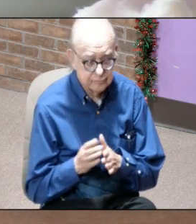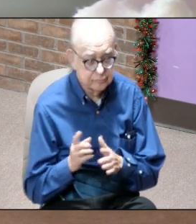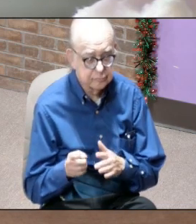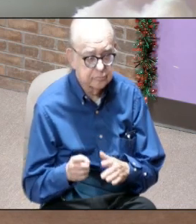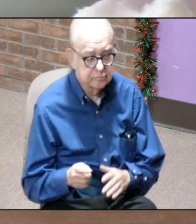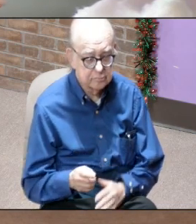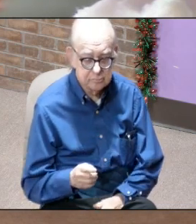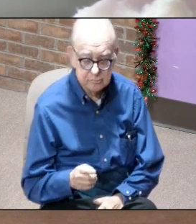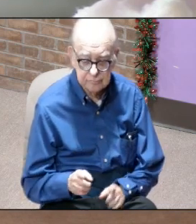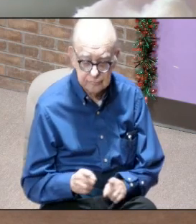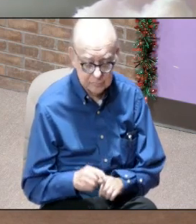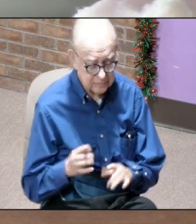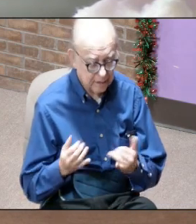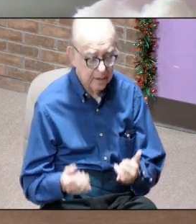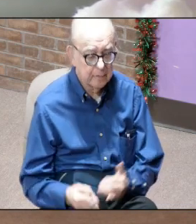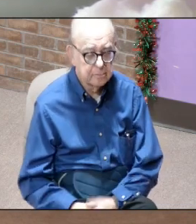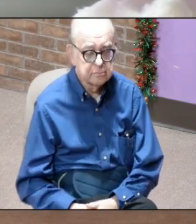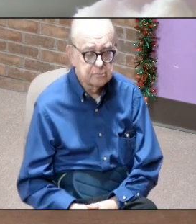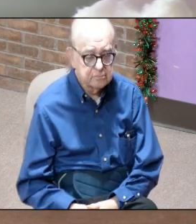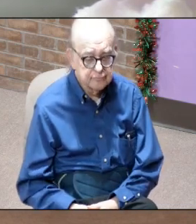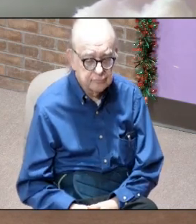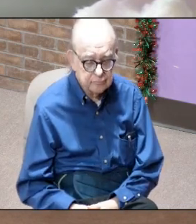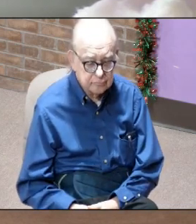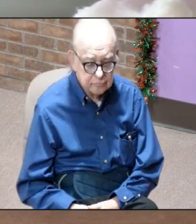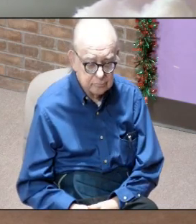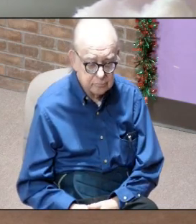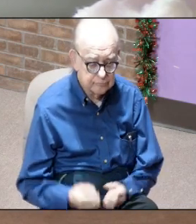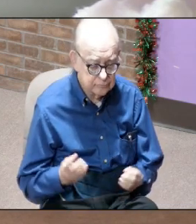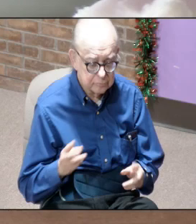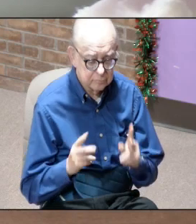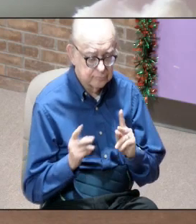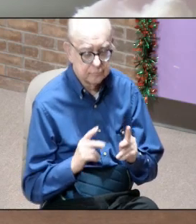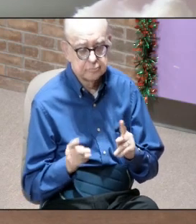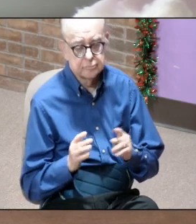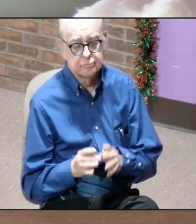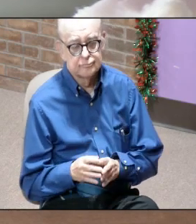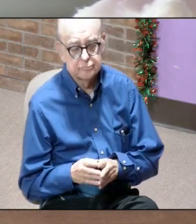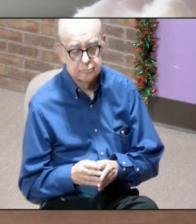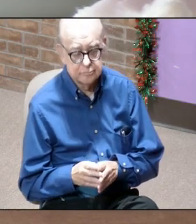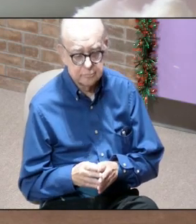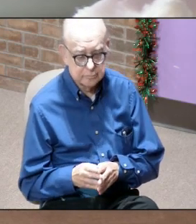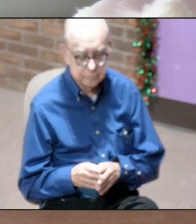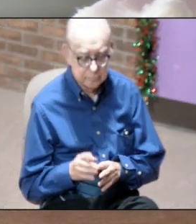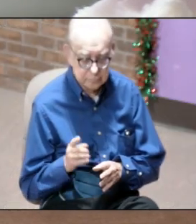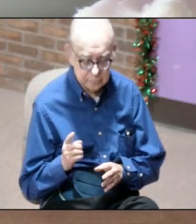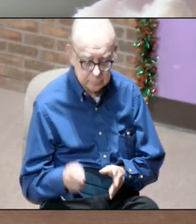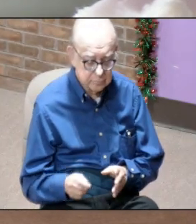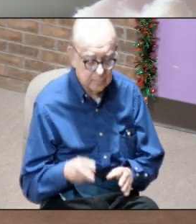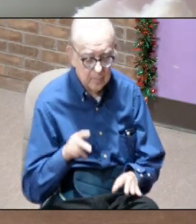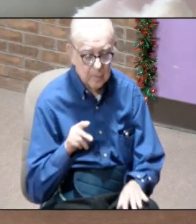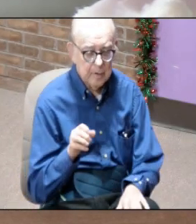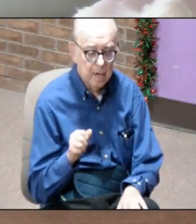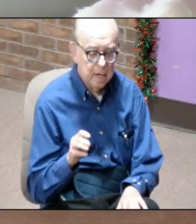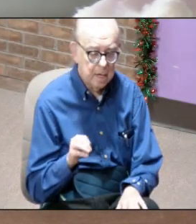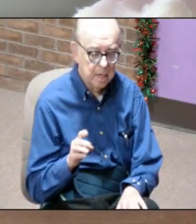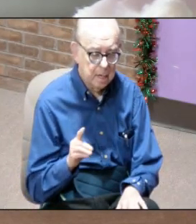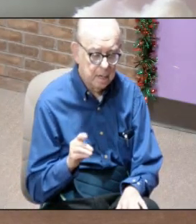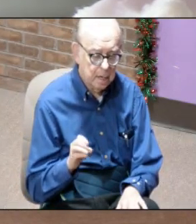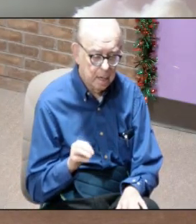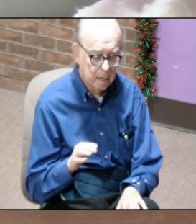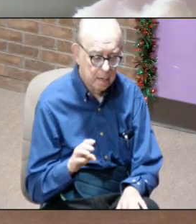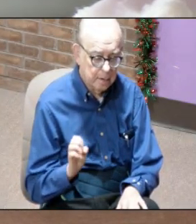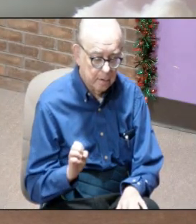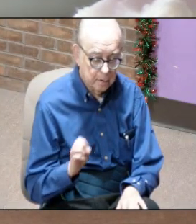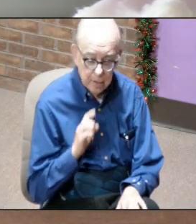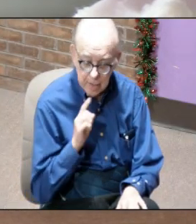you, like right now. How many people in this pandemic are